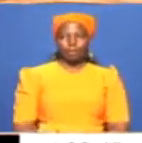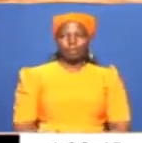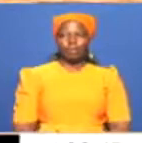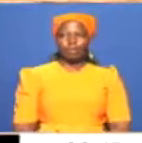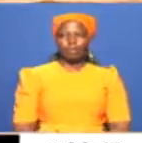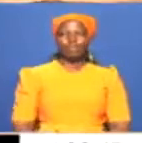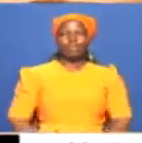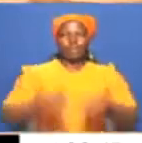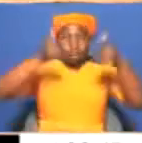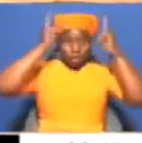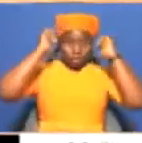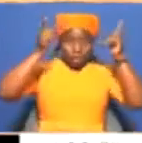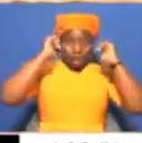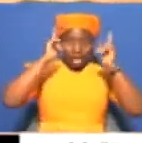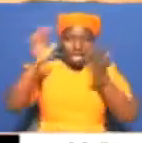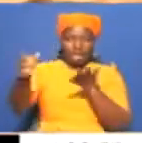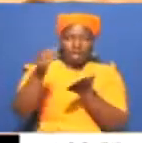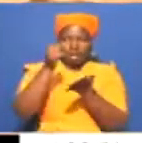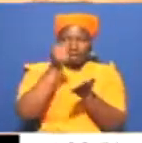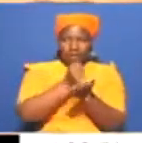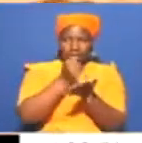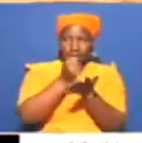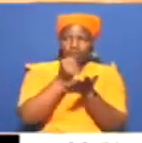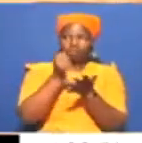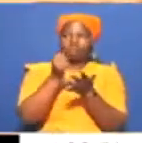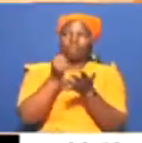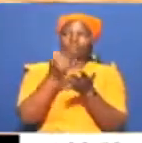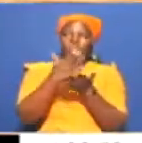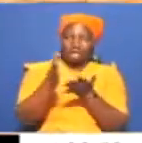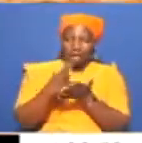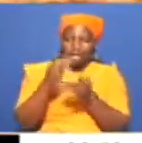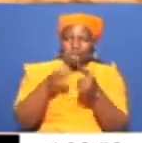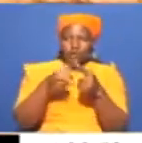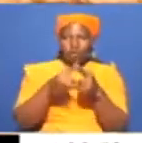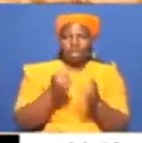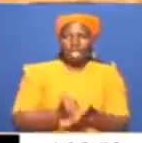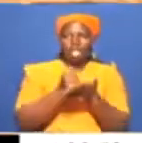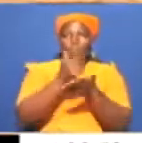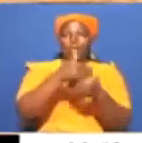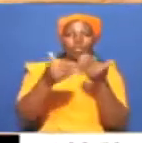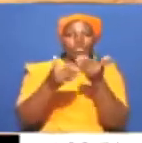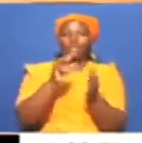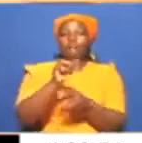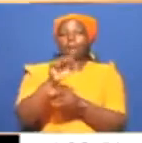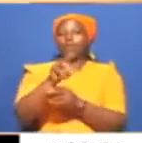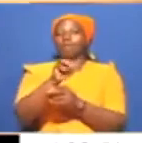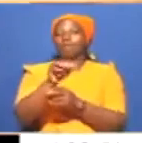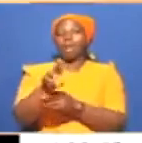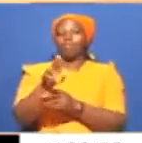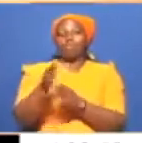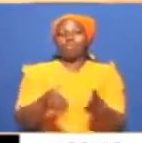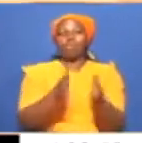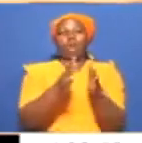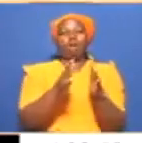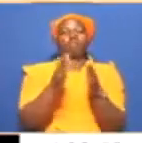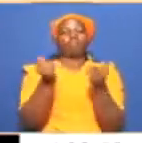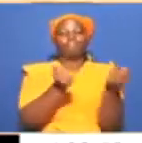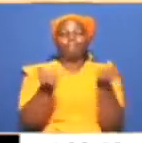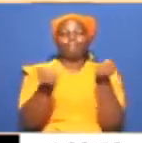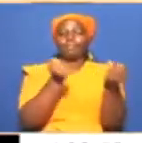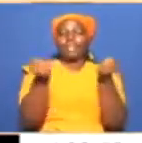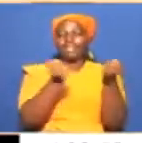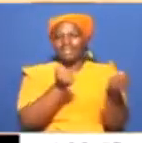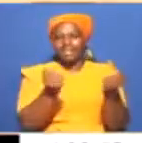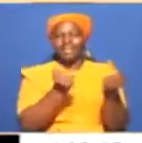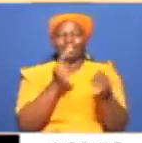Trucks hired to aid in the construction of the Mau Mau road in Gitithia village of Kiambu County, making their usual day trips. And with every round